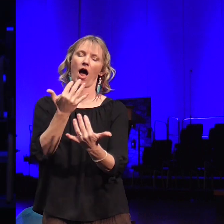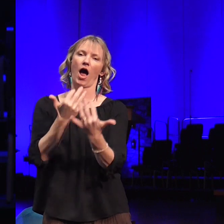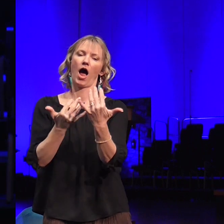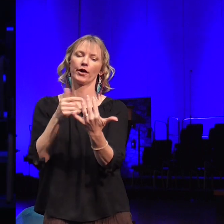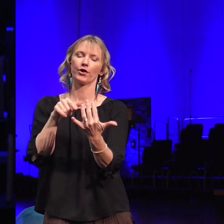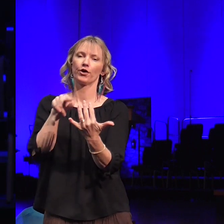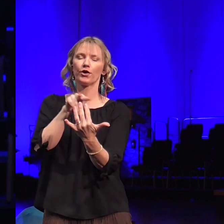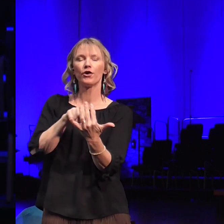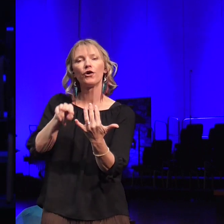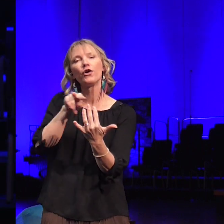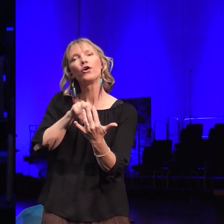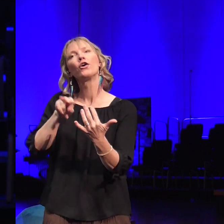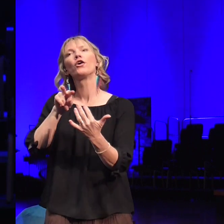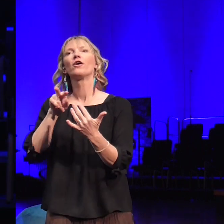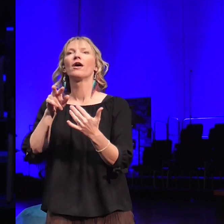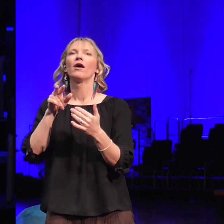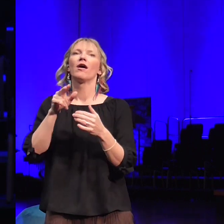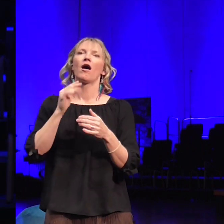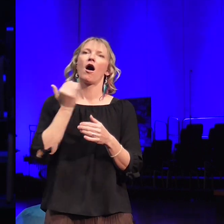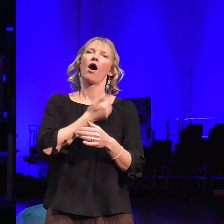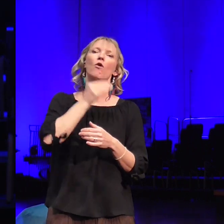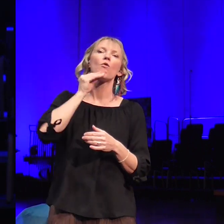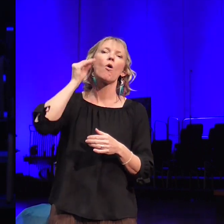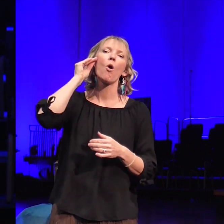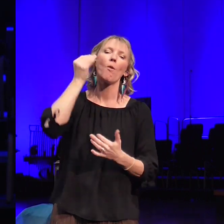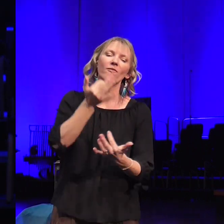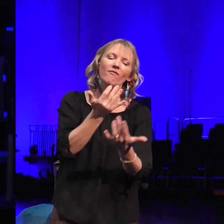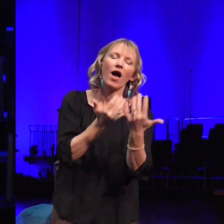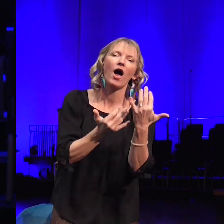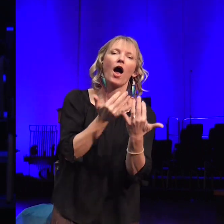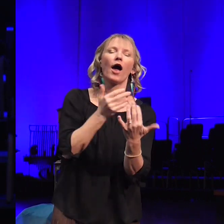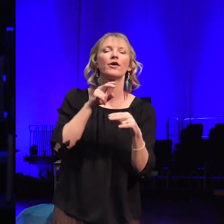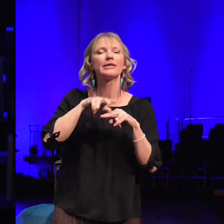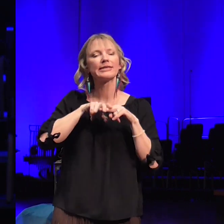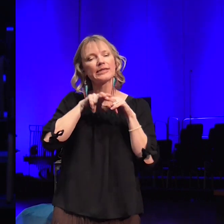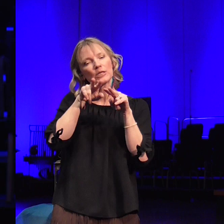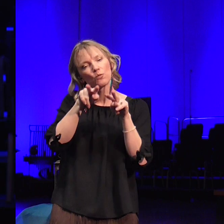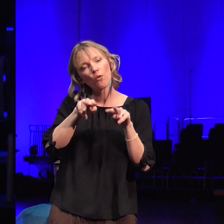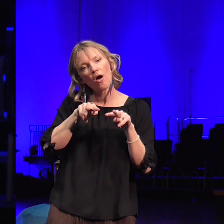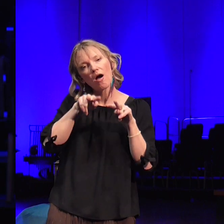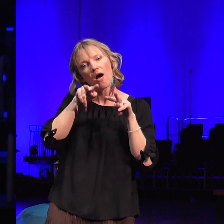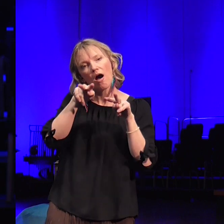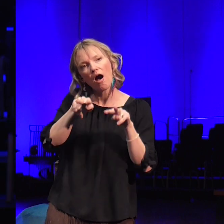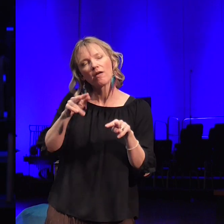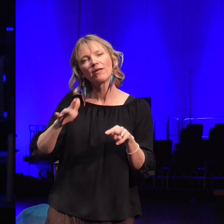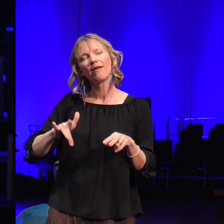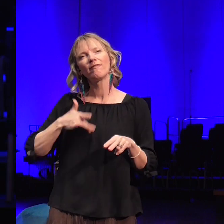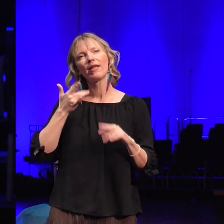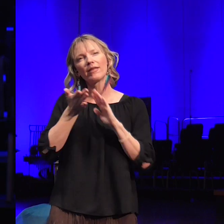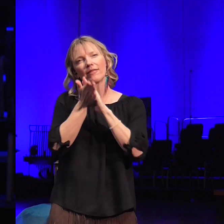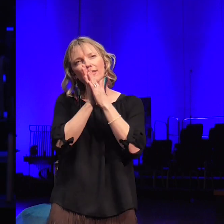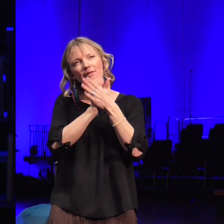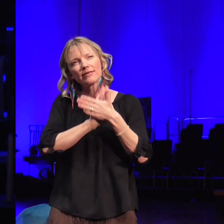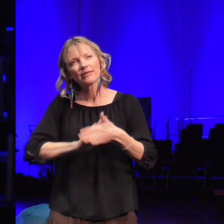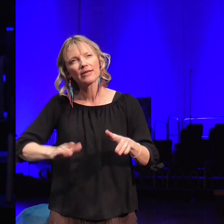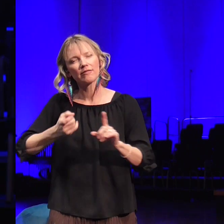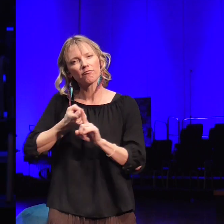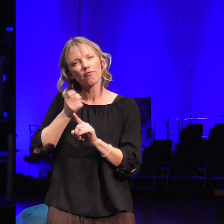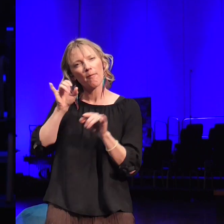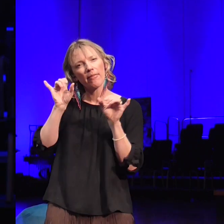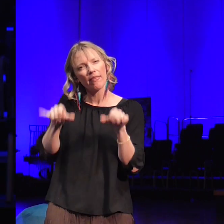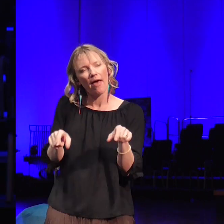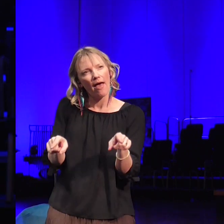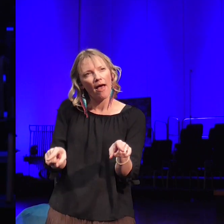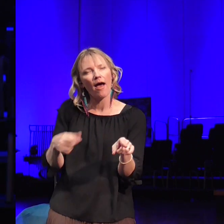the fire in the fireplace in our home, just sitting and watching the fire burn and just feeling the stillness from that.